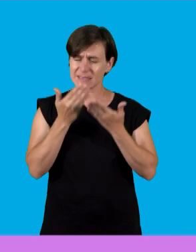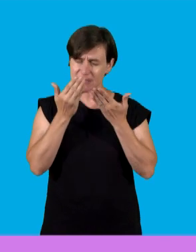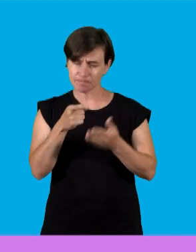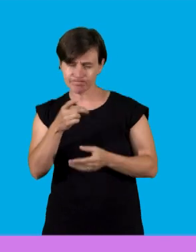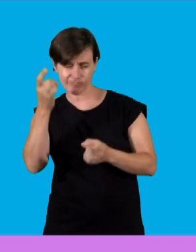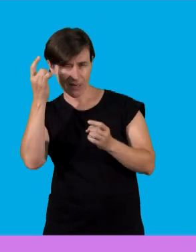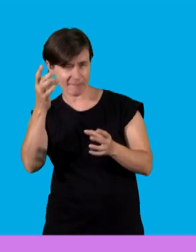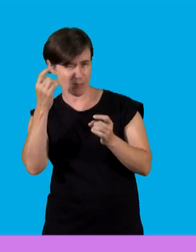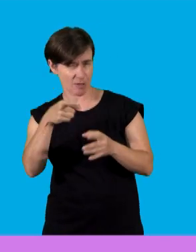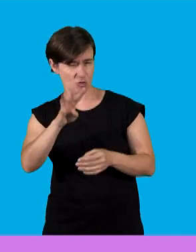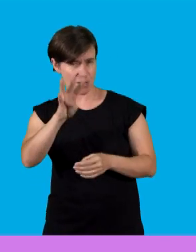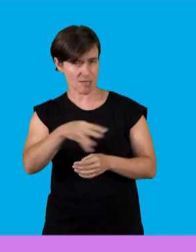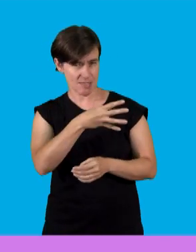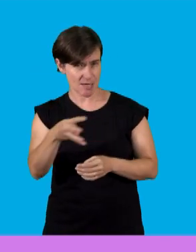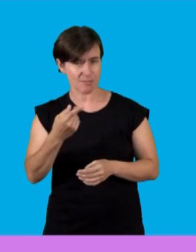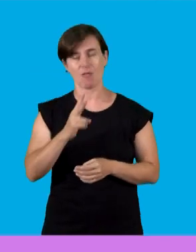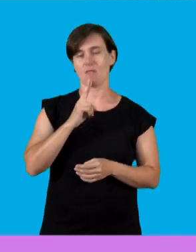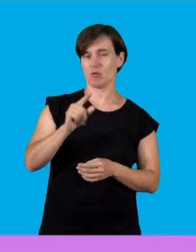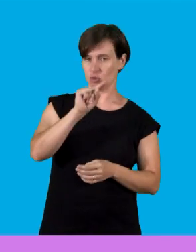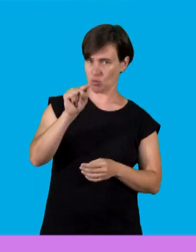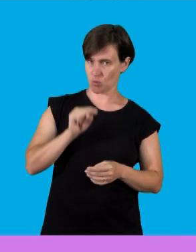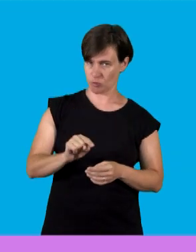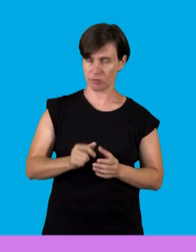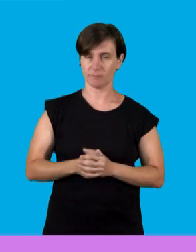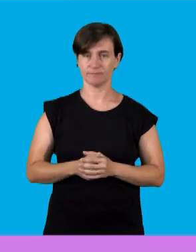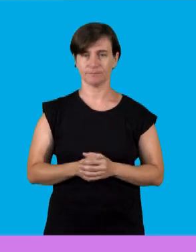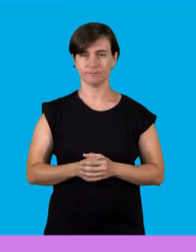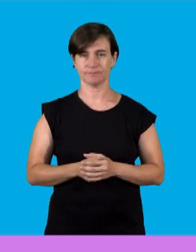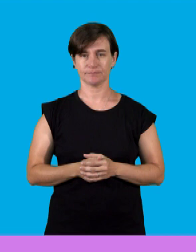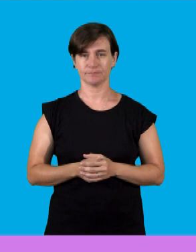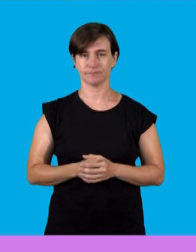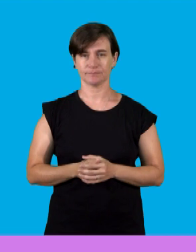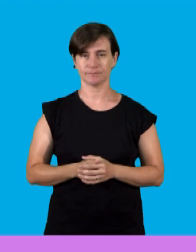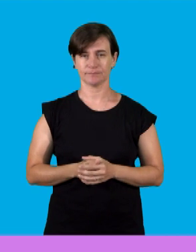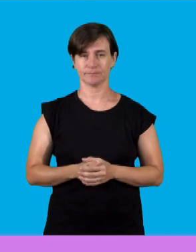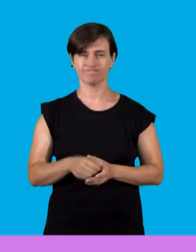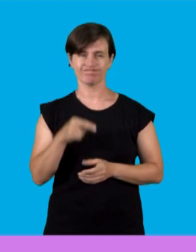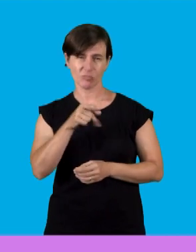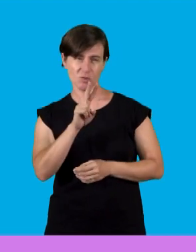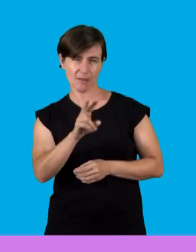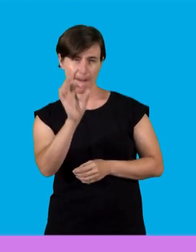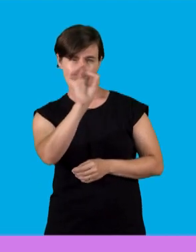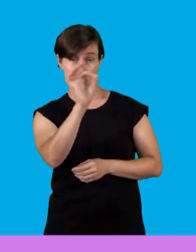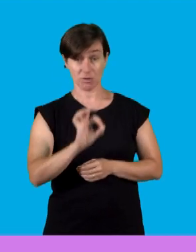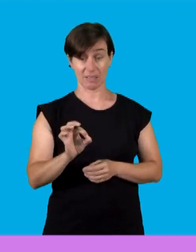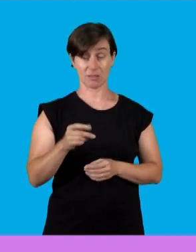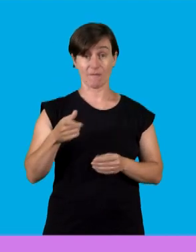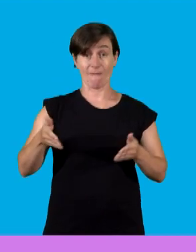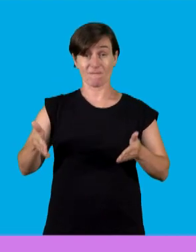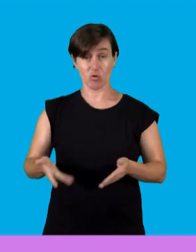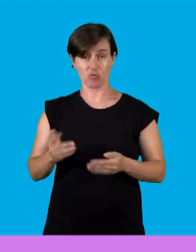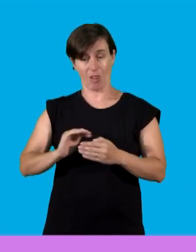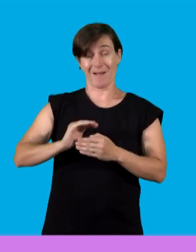the information in the tables below and answer the question, right, that follows. So here we have percentage funeral coverage,